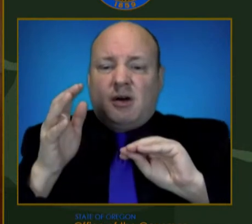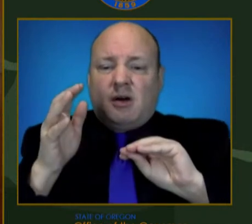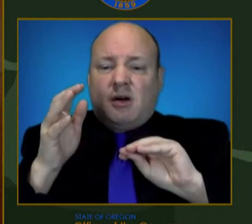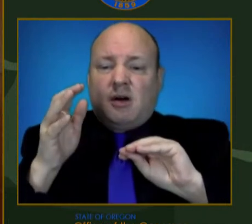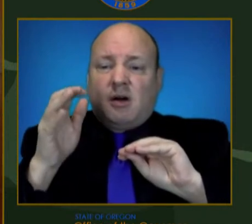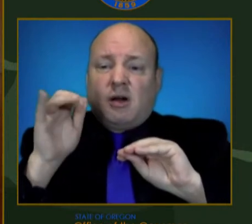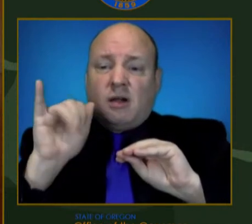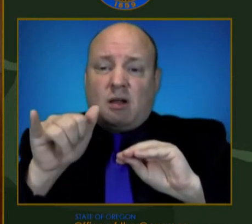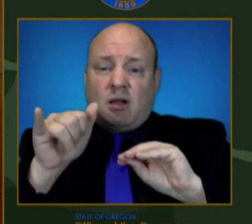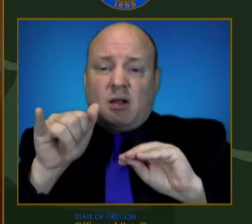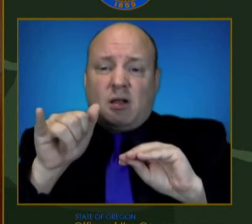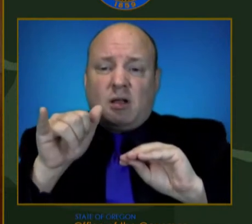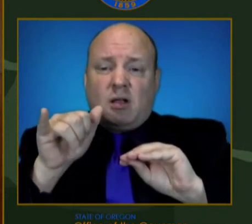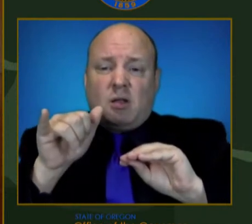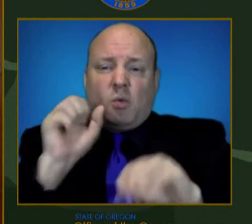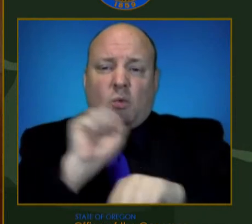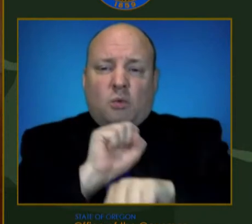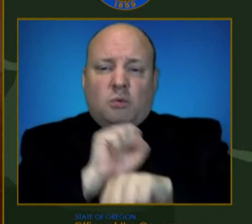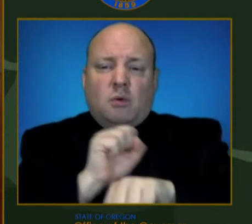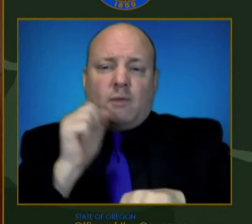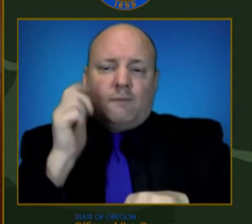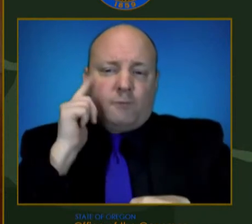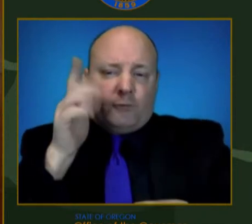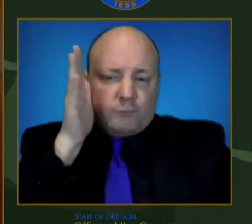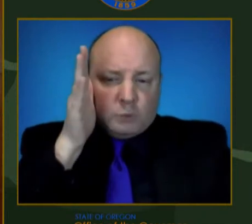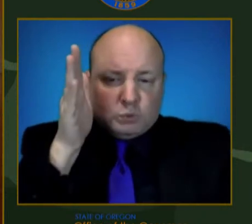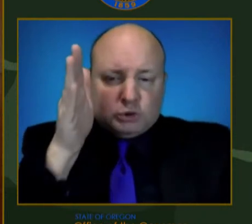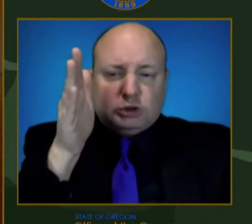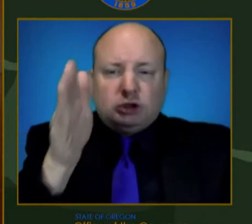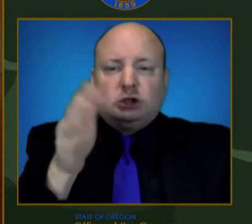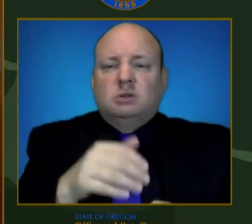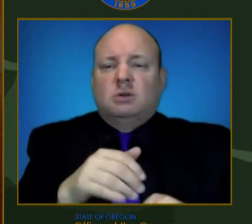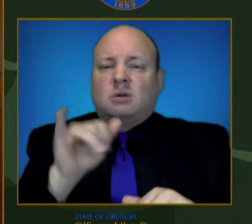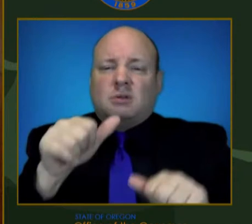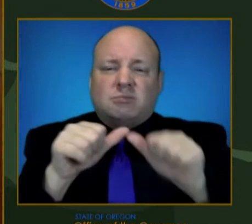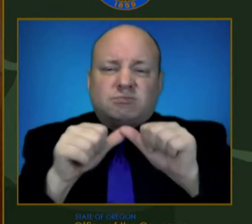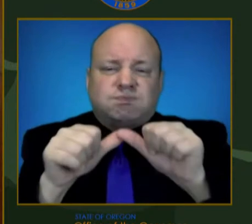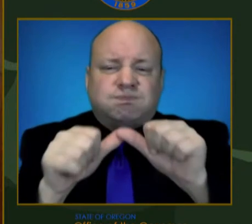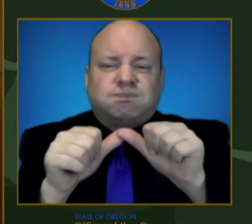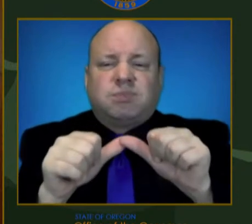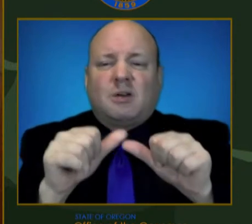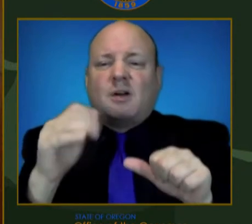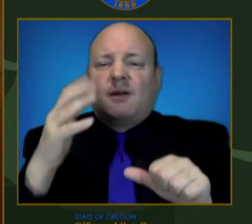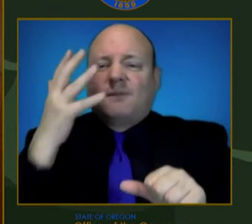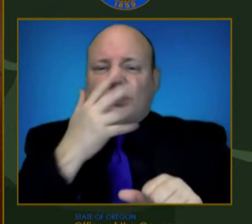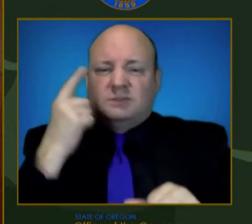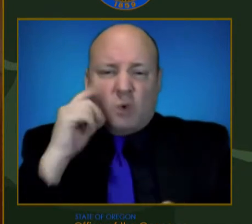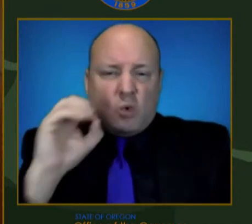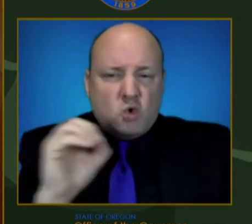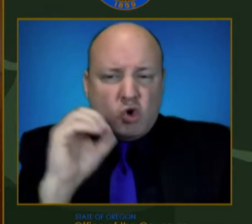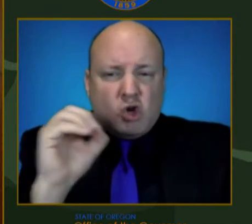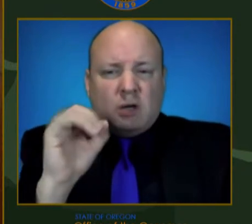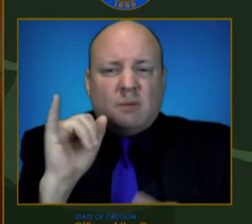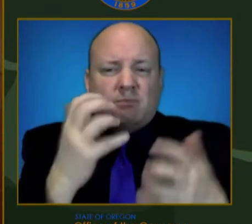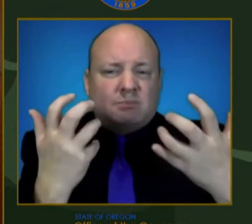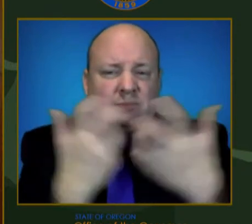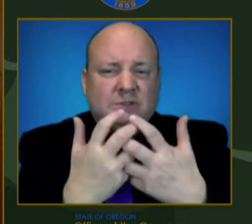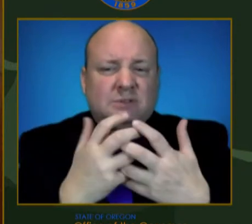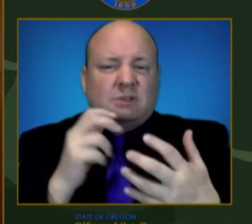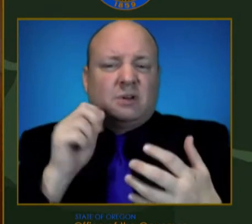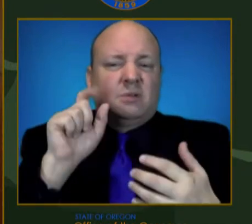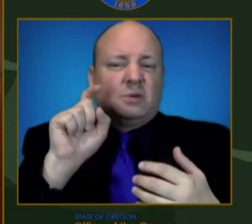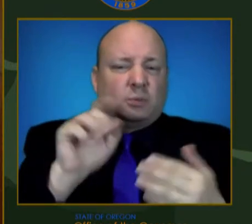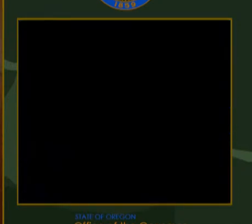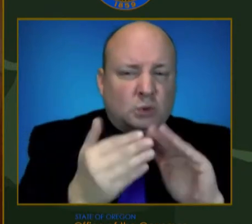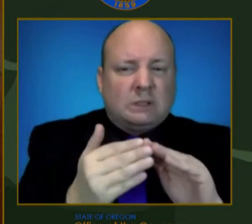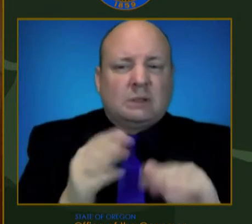a workforce of the future, one that reflects the face of Oregon and meets the needs of our communities,